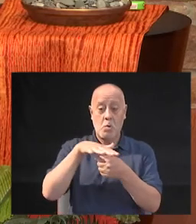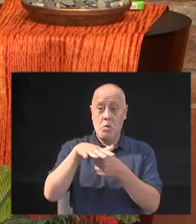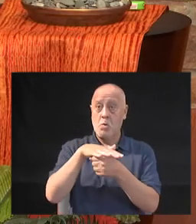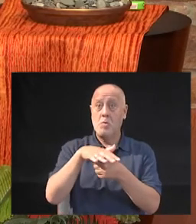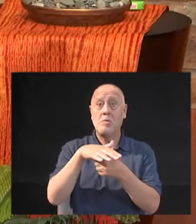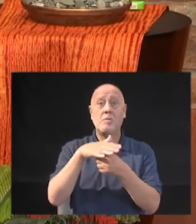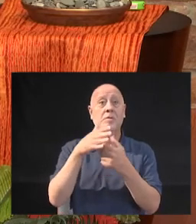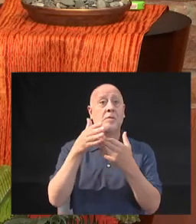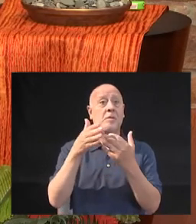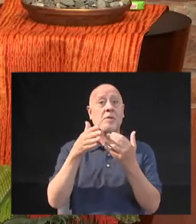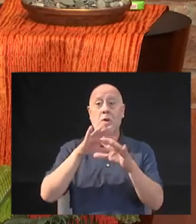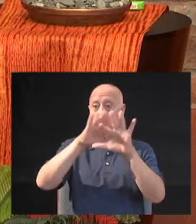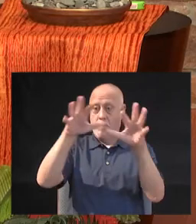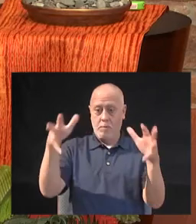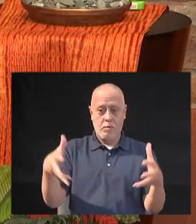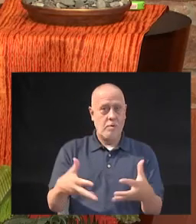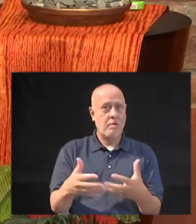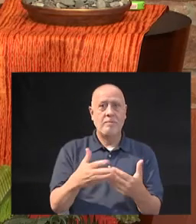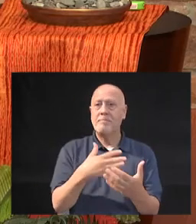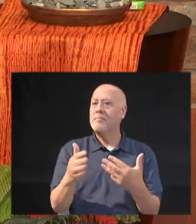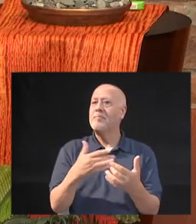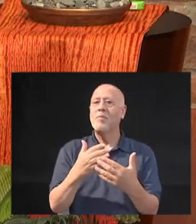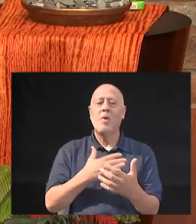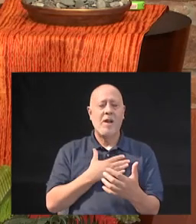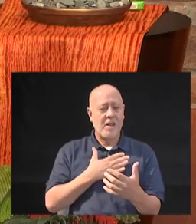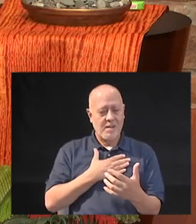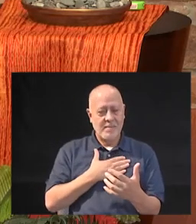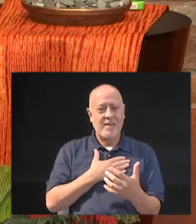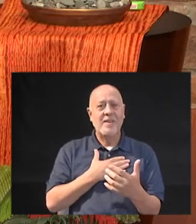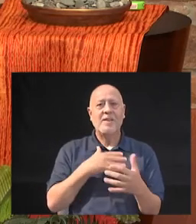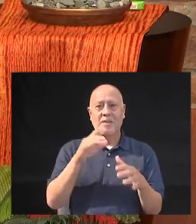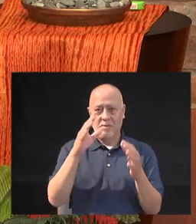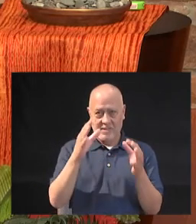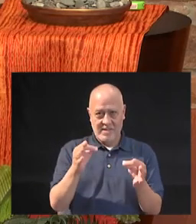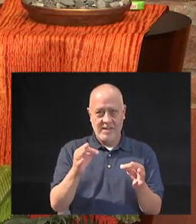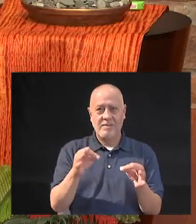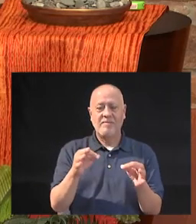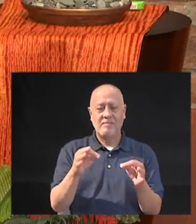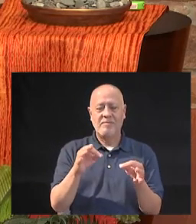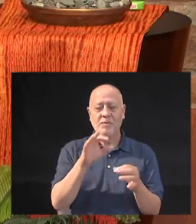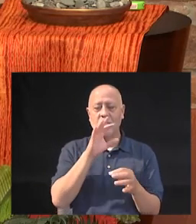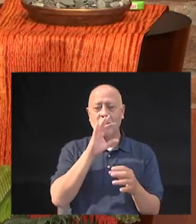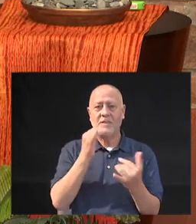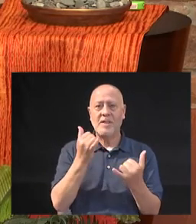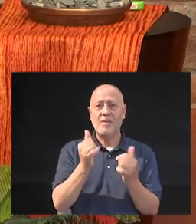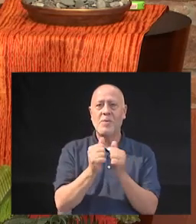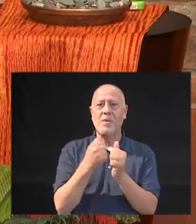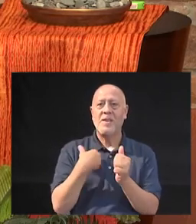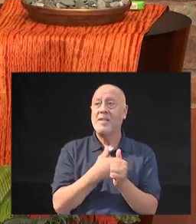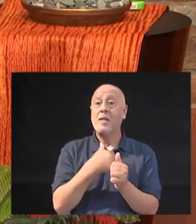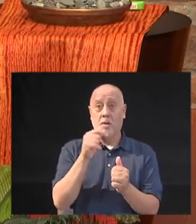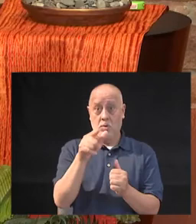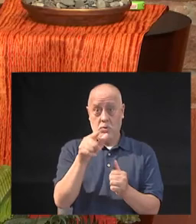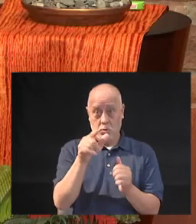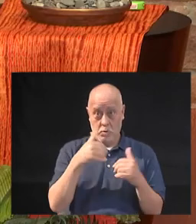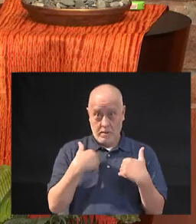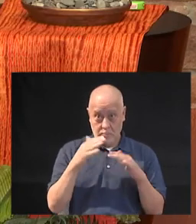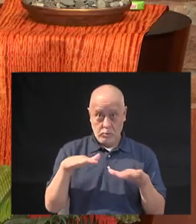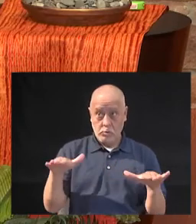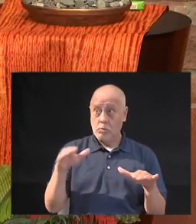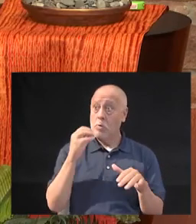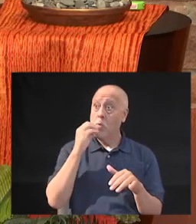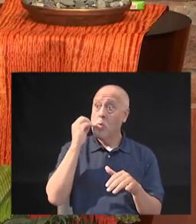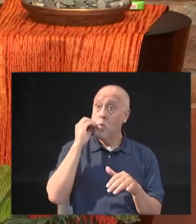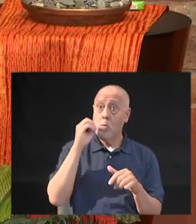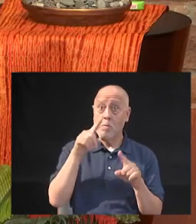Virginia area or throughout the world, we're glad that you chose to spend these moments with us. I want to encourage you, if you have kids at home with